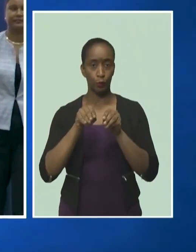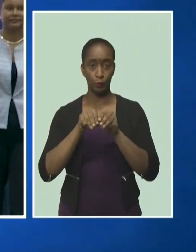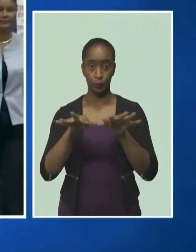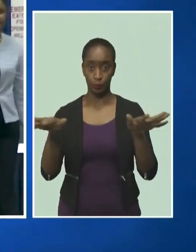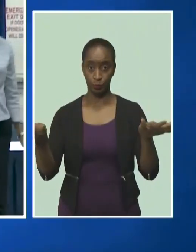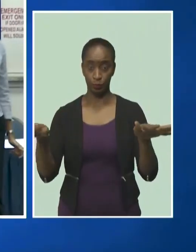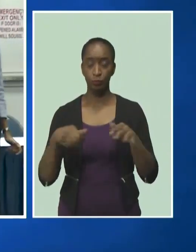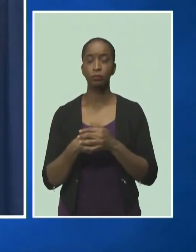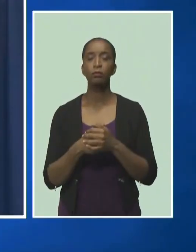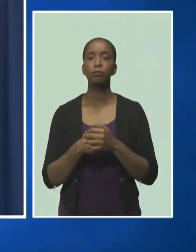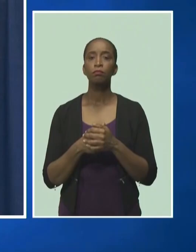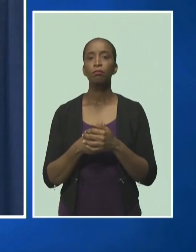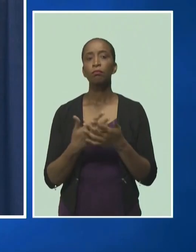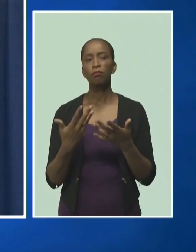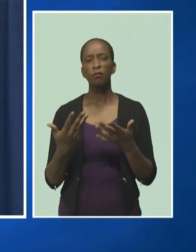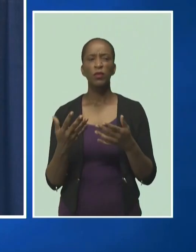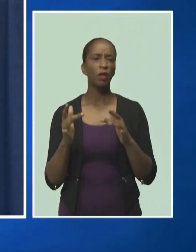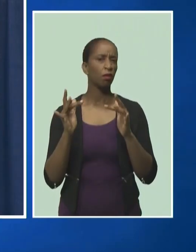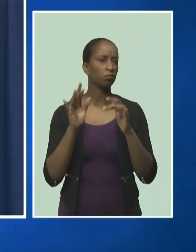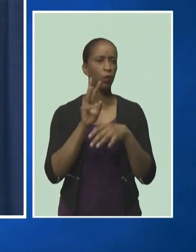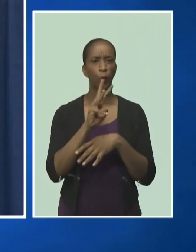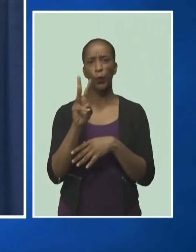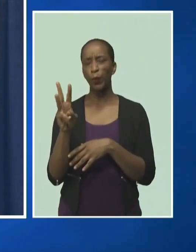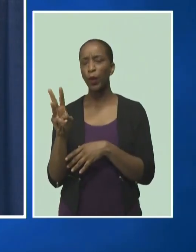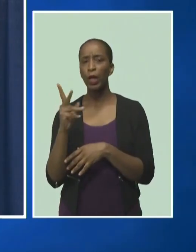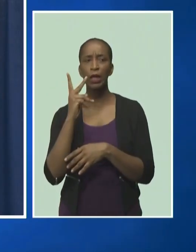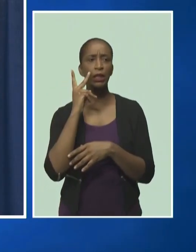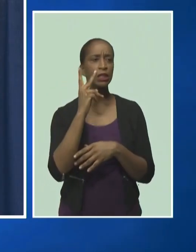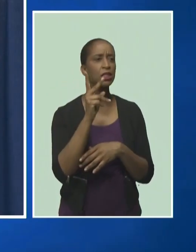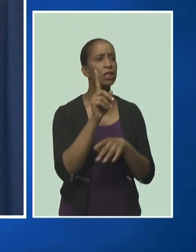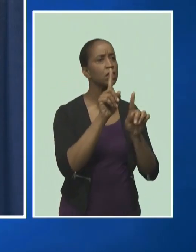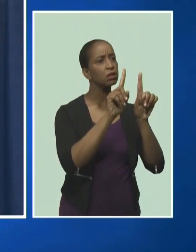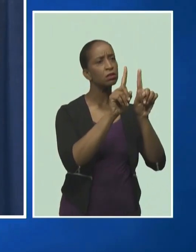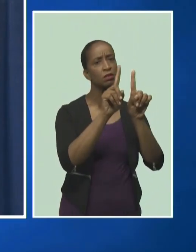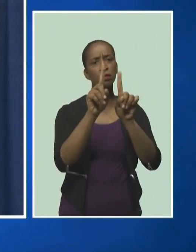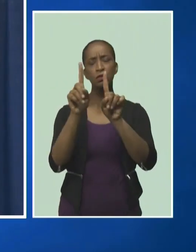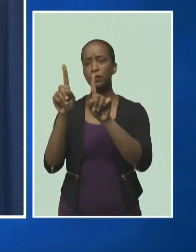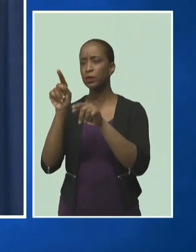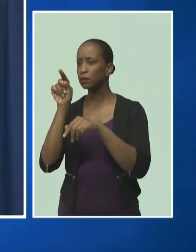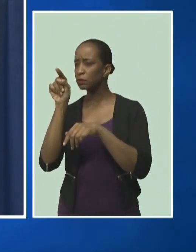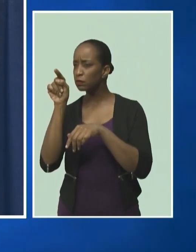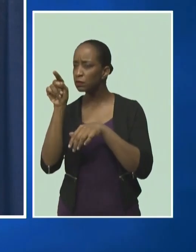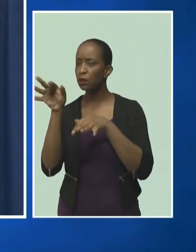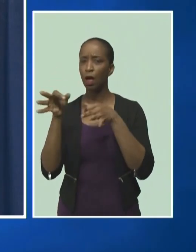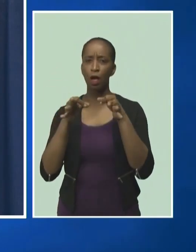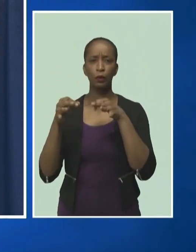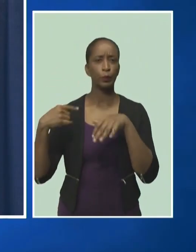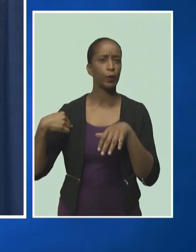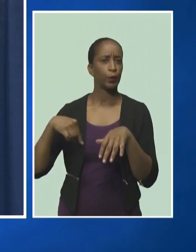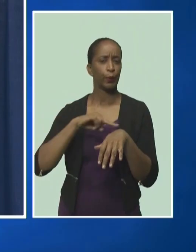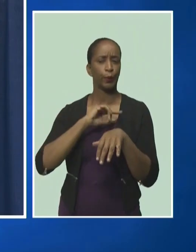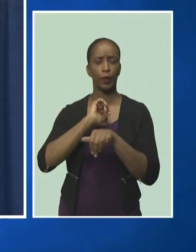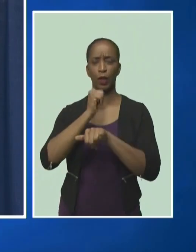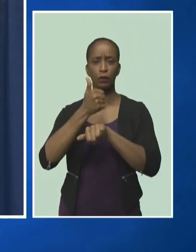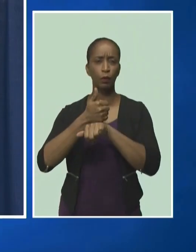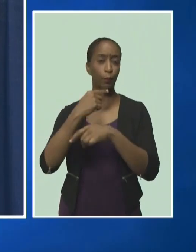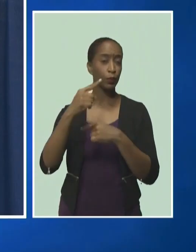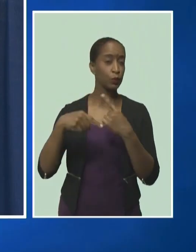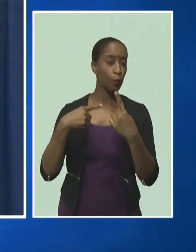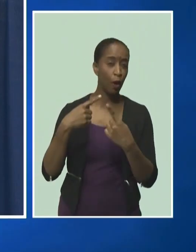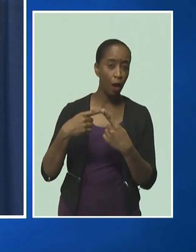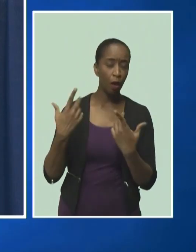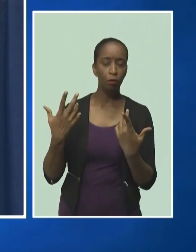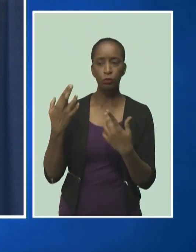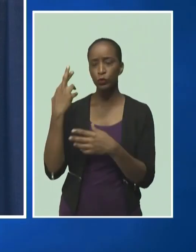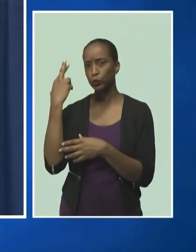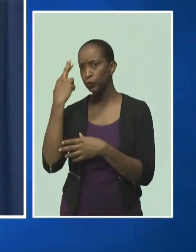Us section, so this gives us a whole background in terms of who we are as a compliance unit, when we were created, why we were created,